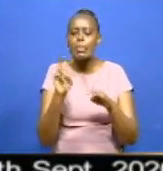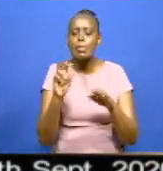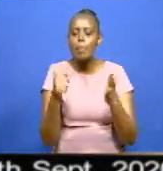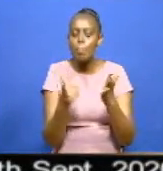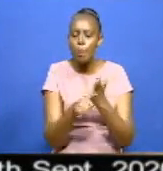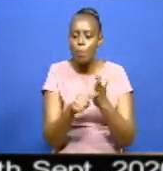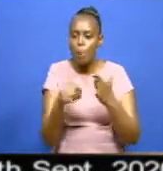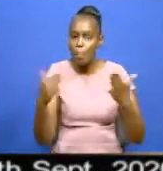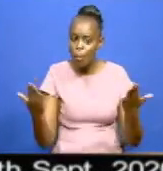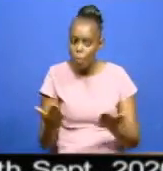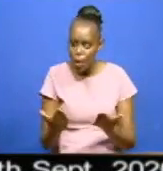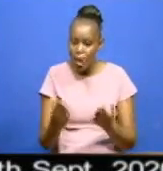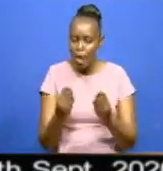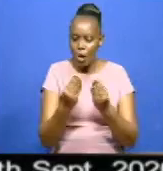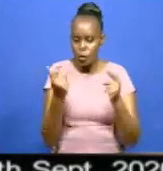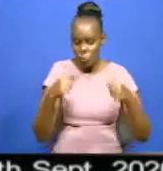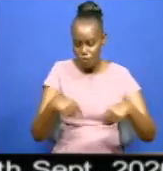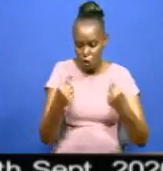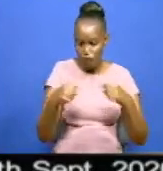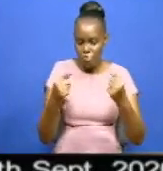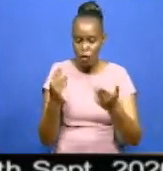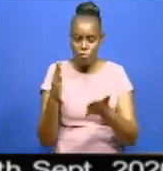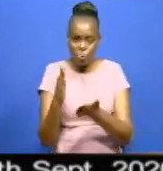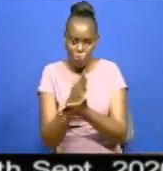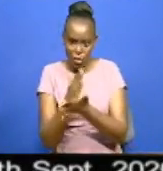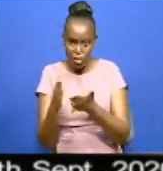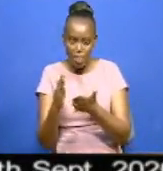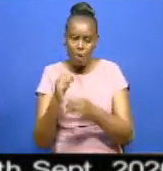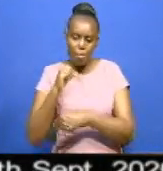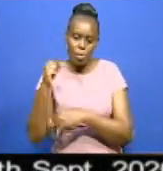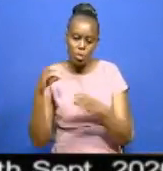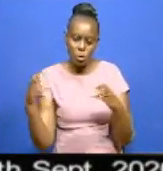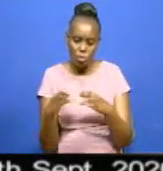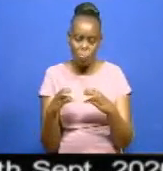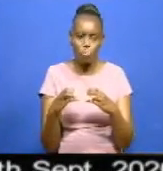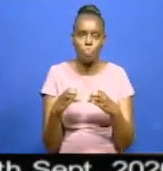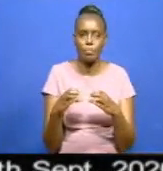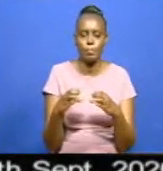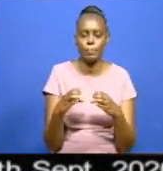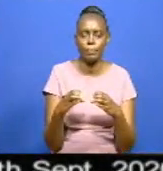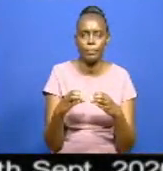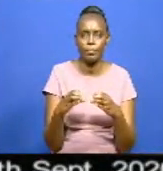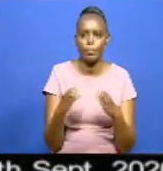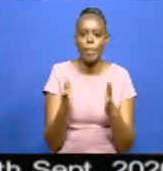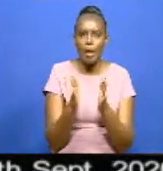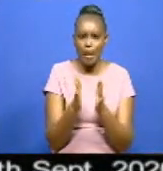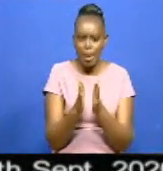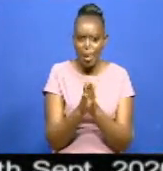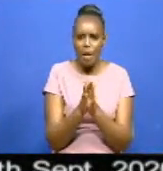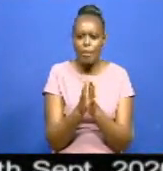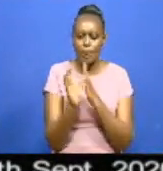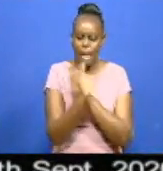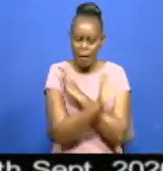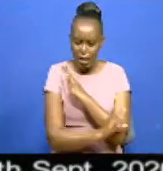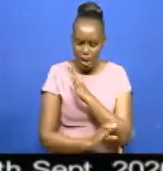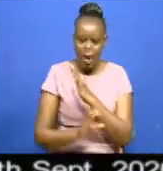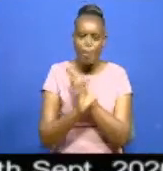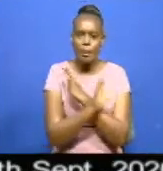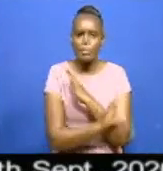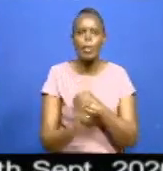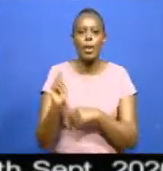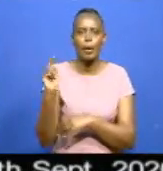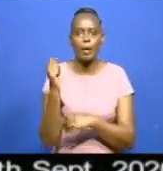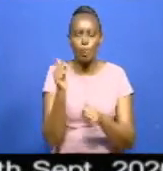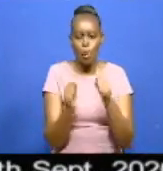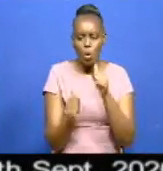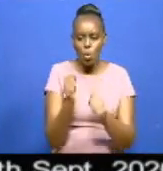solve the conflicts that are within those political parties, Mr. Speaker. And being a country that